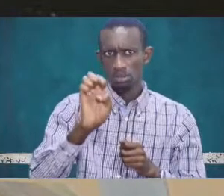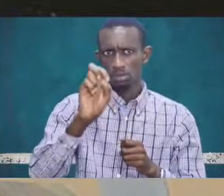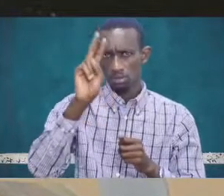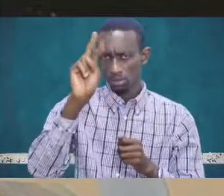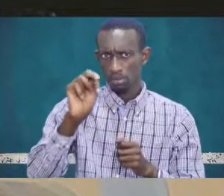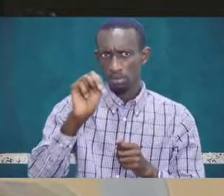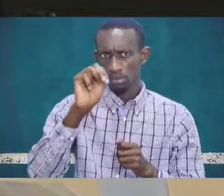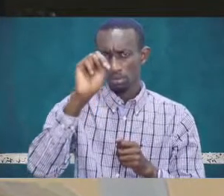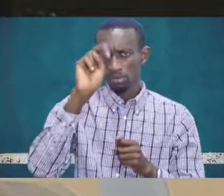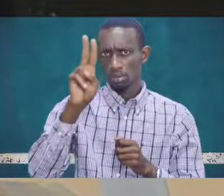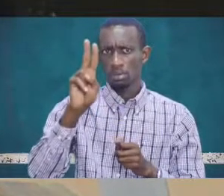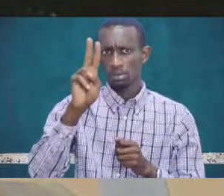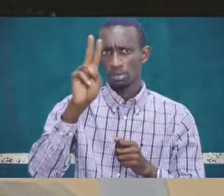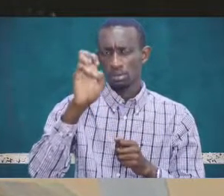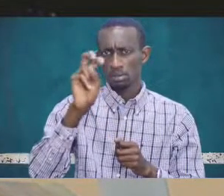Effervescence